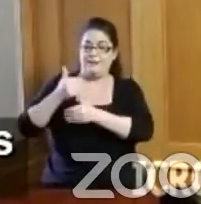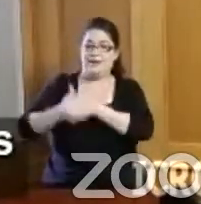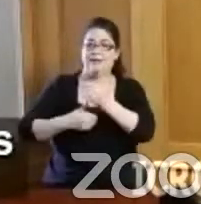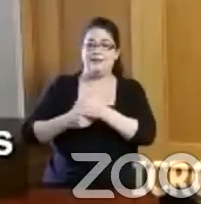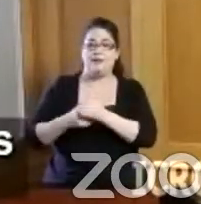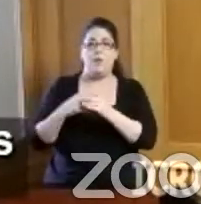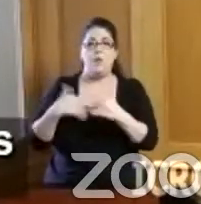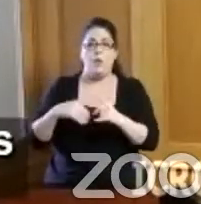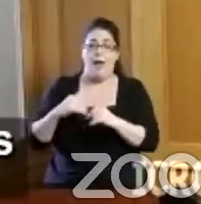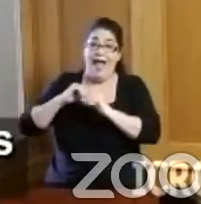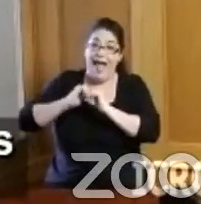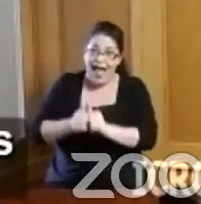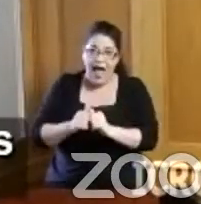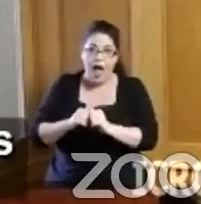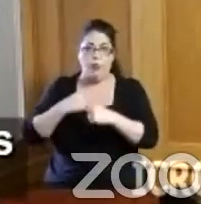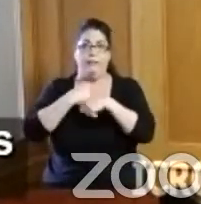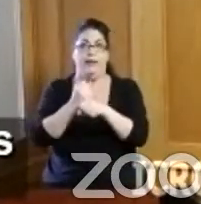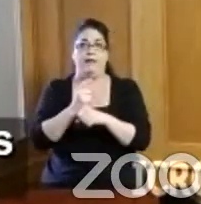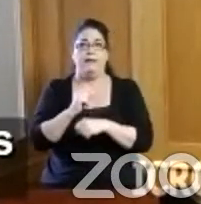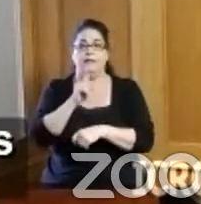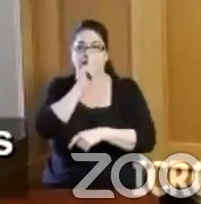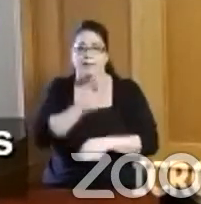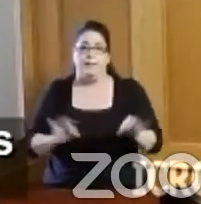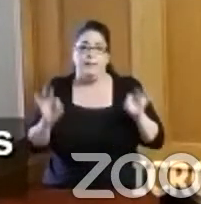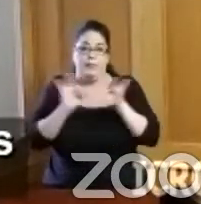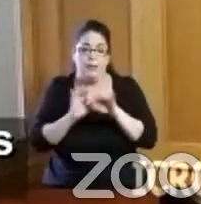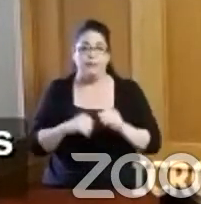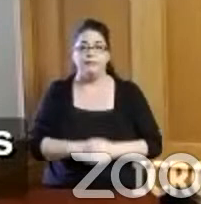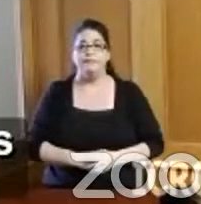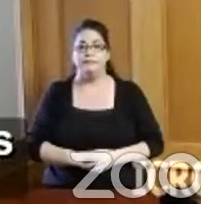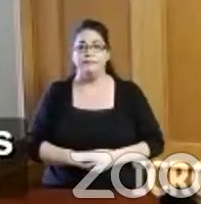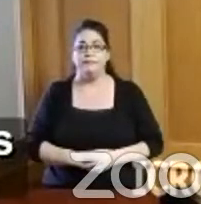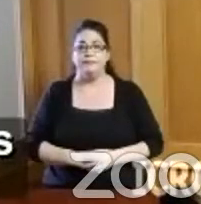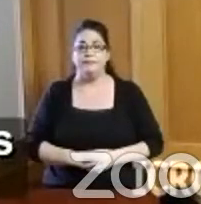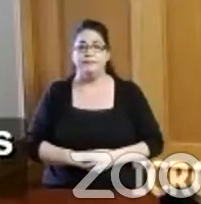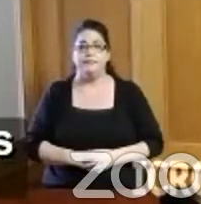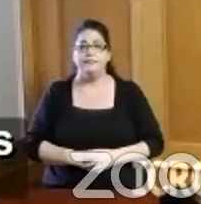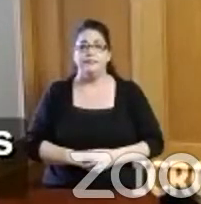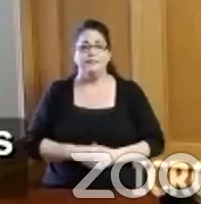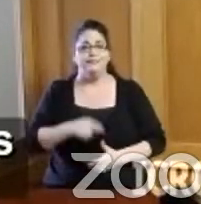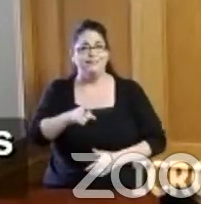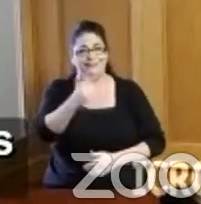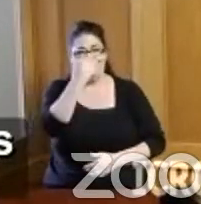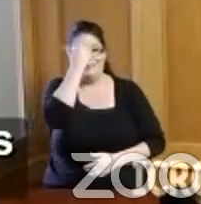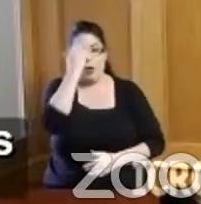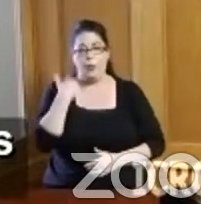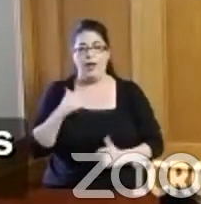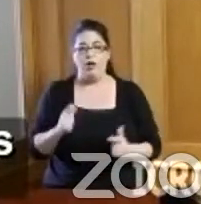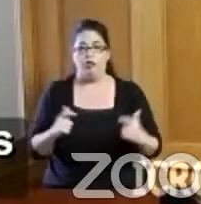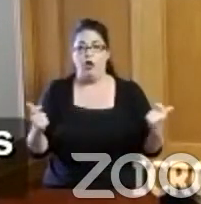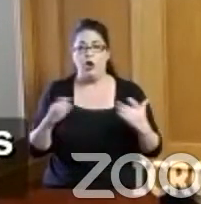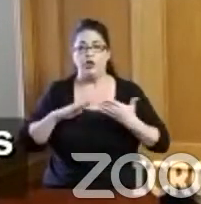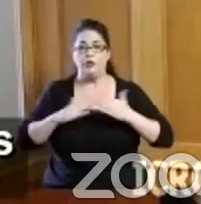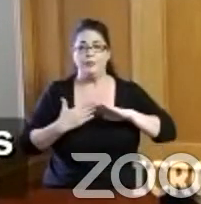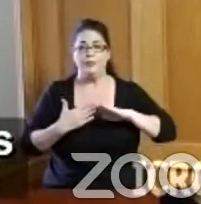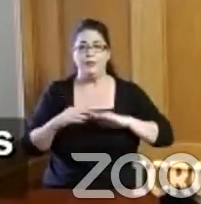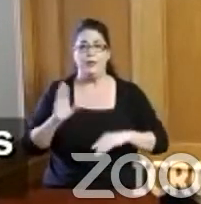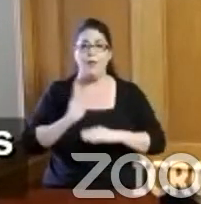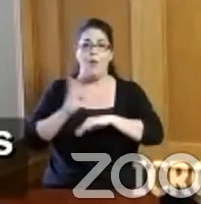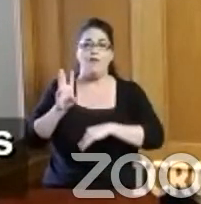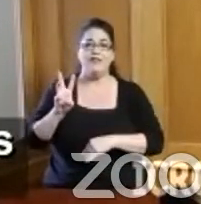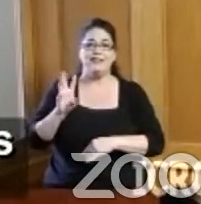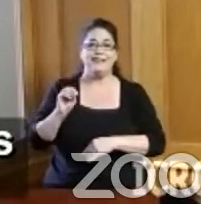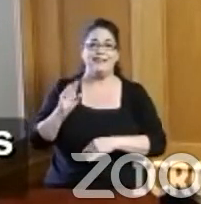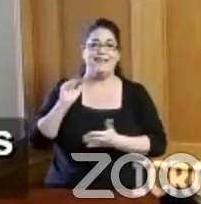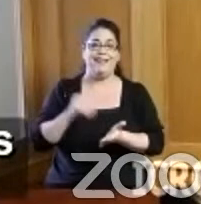very important. If you look at the process here, and as each of you know, we are a large community, over 60,000 residents. We have